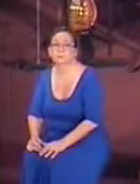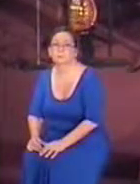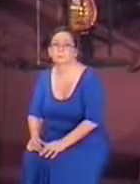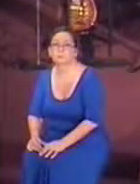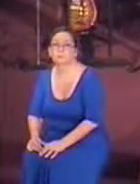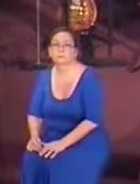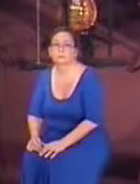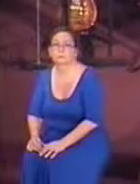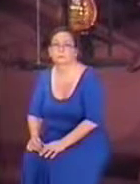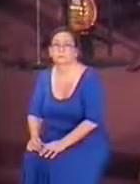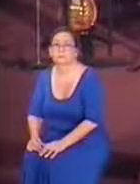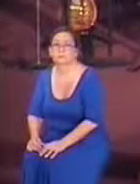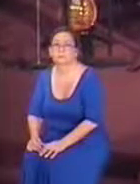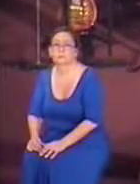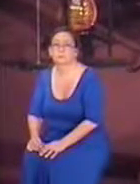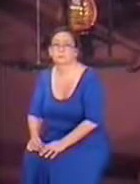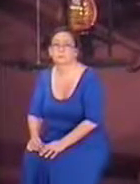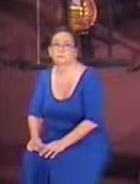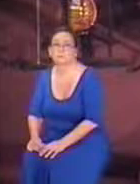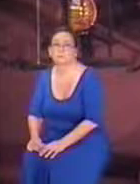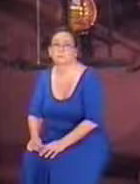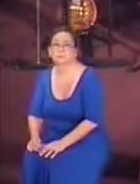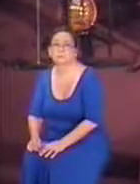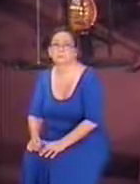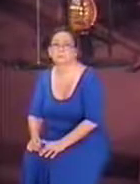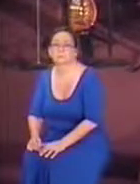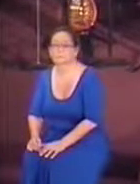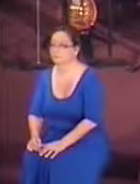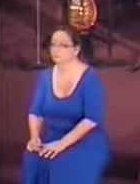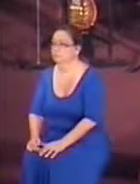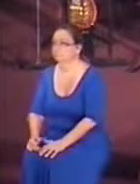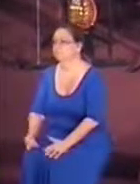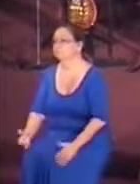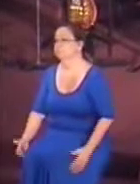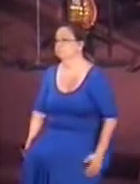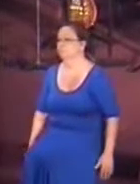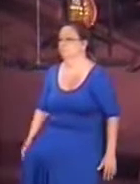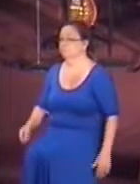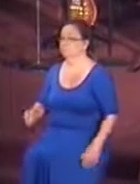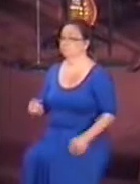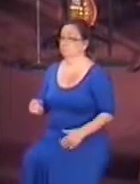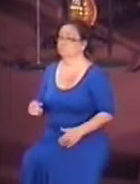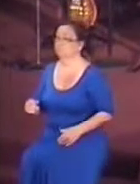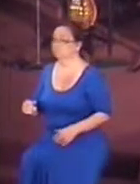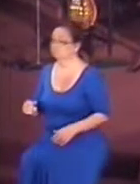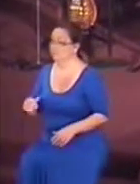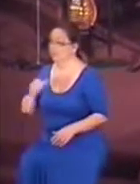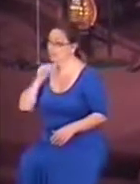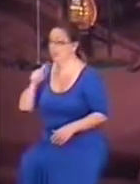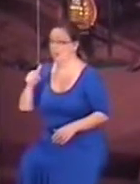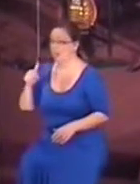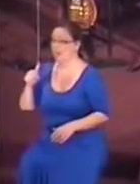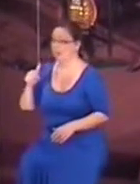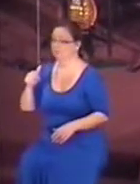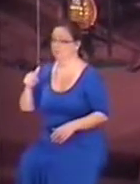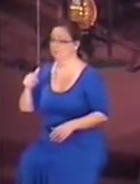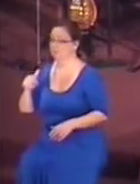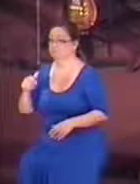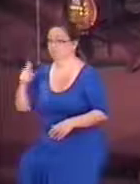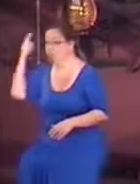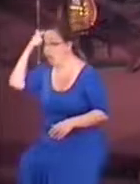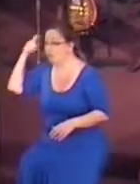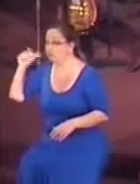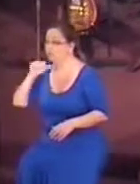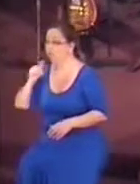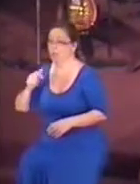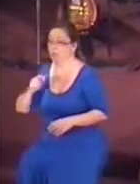think, has succeeded in establishing such an extravagant claim. It's irrational. It's not true. But can